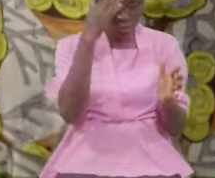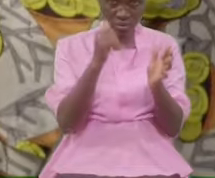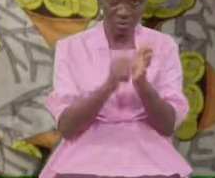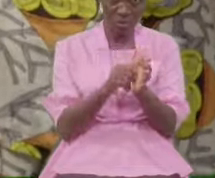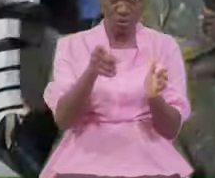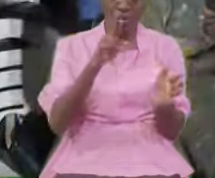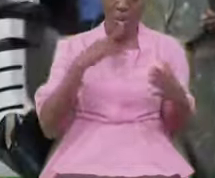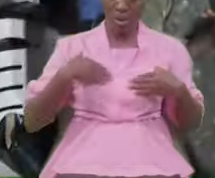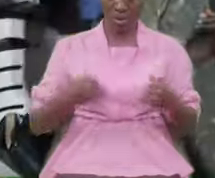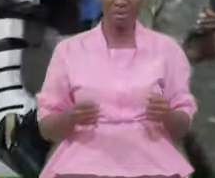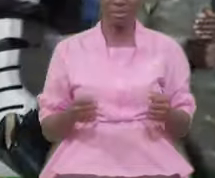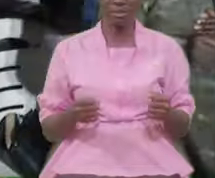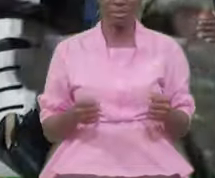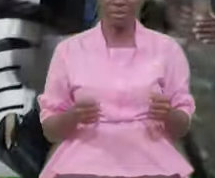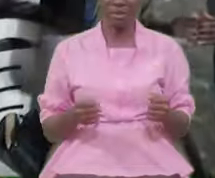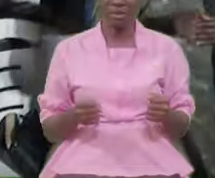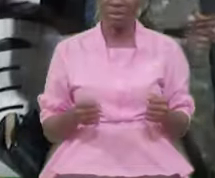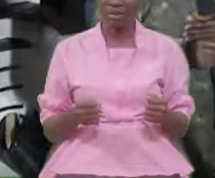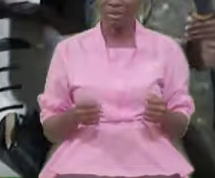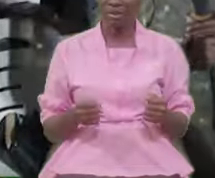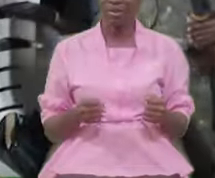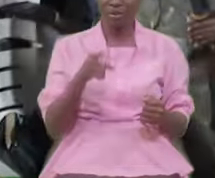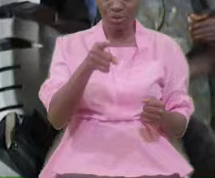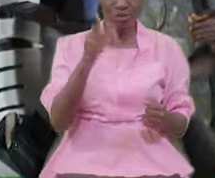nak kao ka